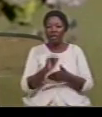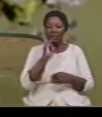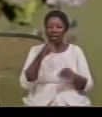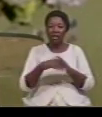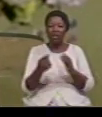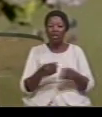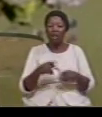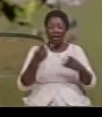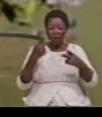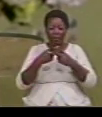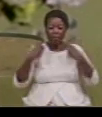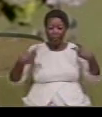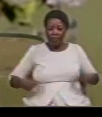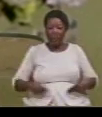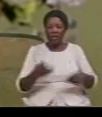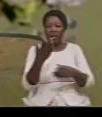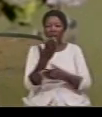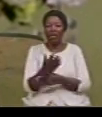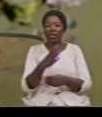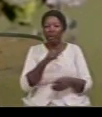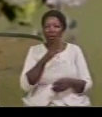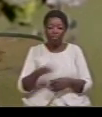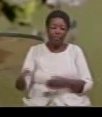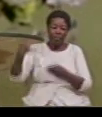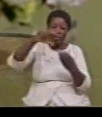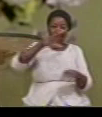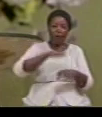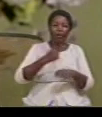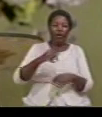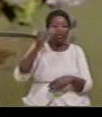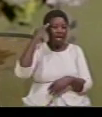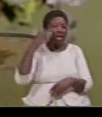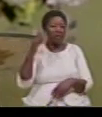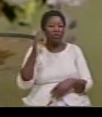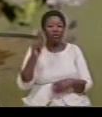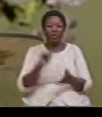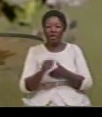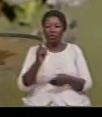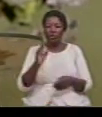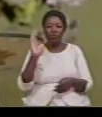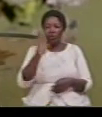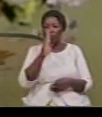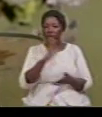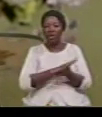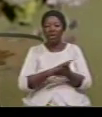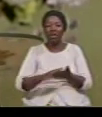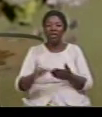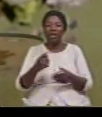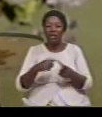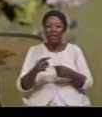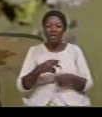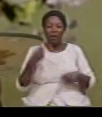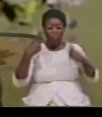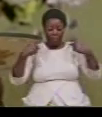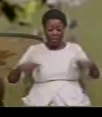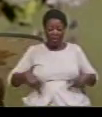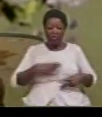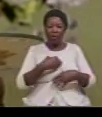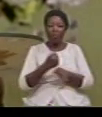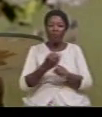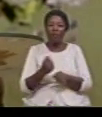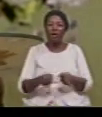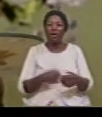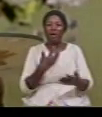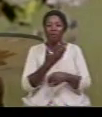hand, he shall pour upon the head of him that is to be cleansed, and the priest shall make an atonement for him before the